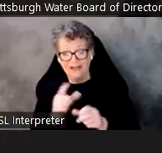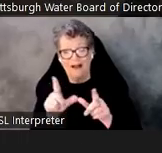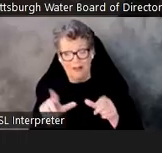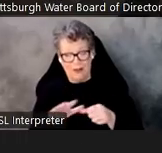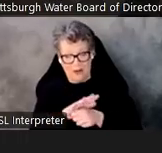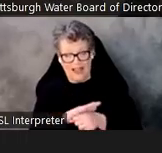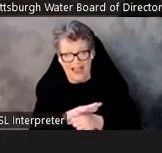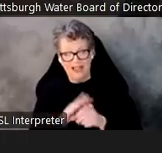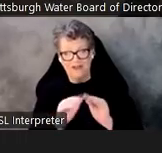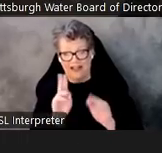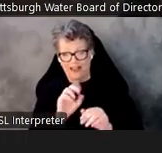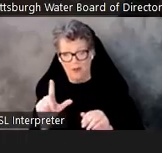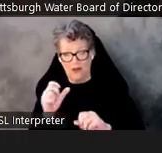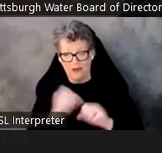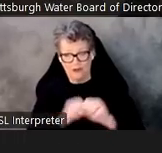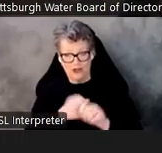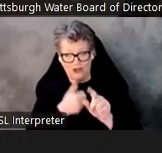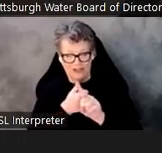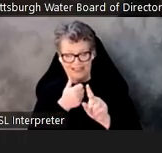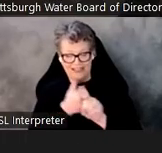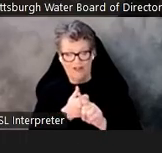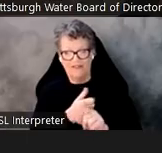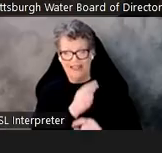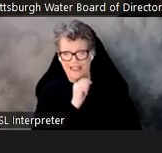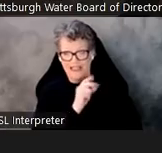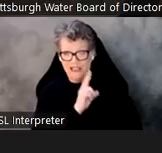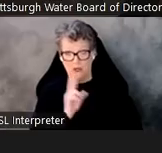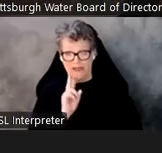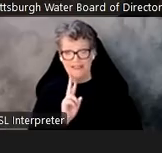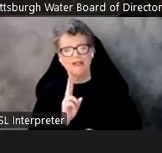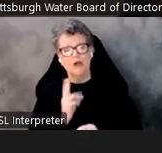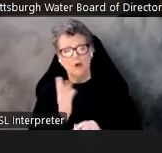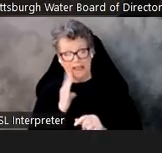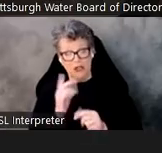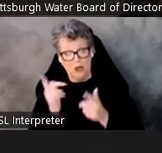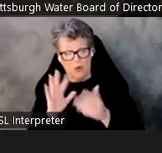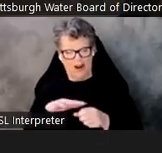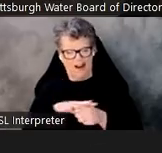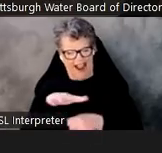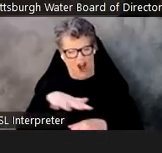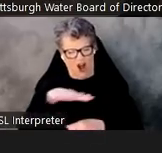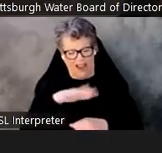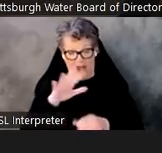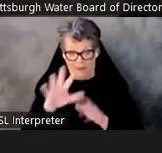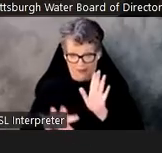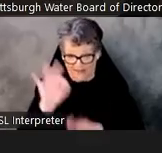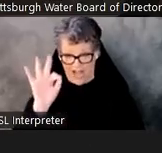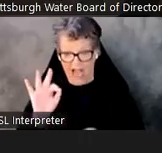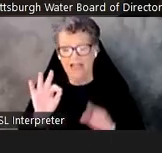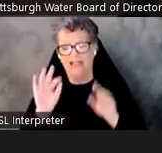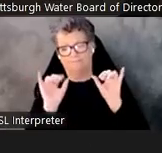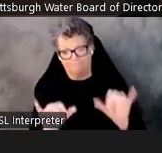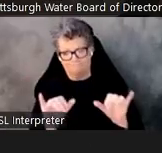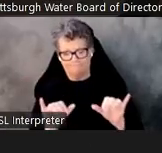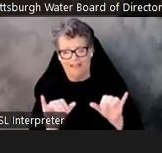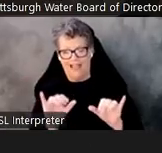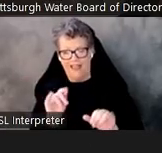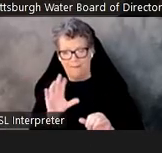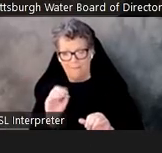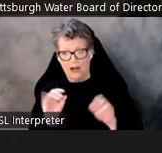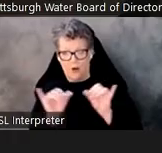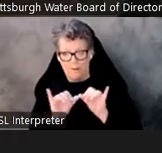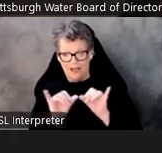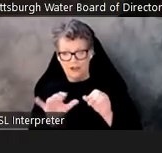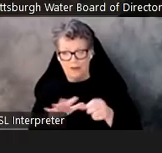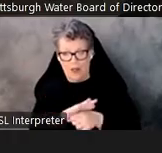of the Clearwell structure itself and twins. We knew where that was largely, but the fine micro measurement location